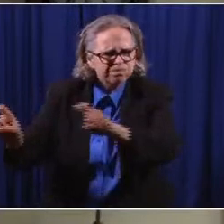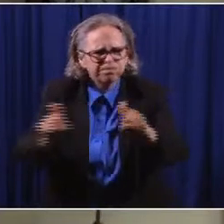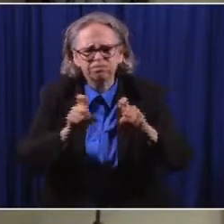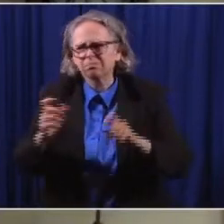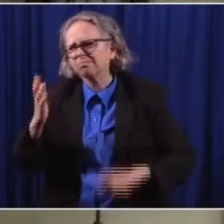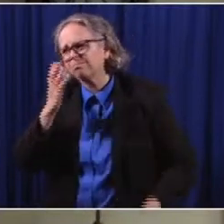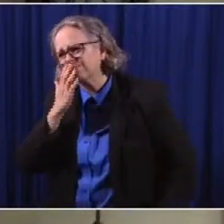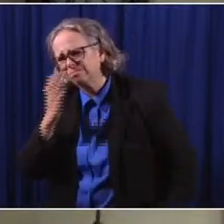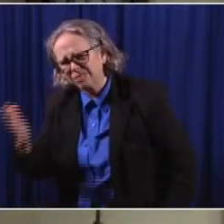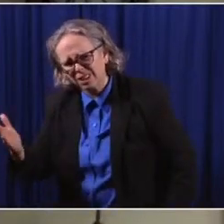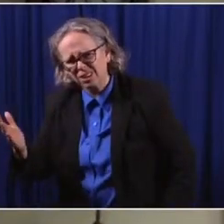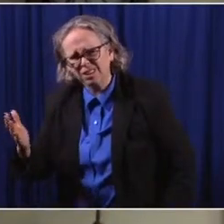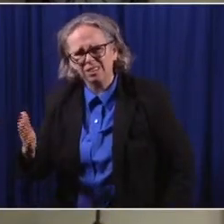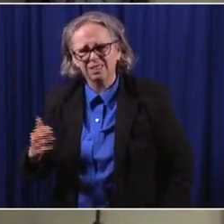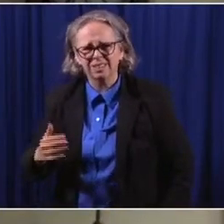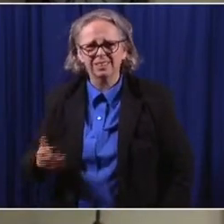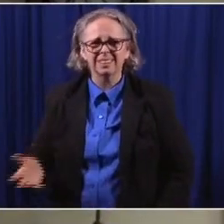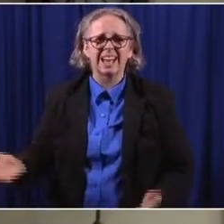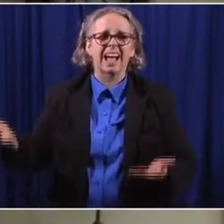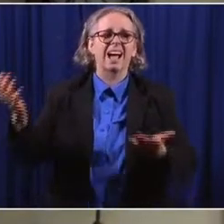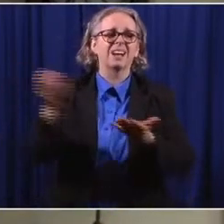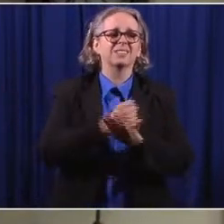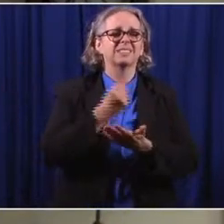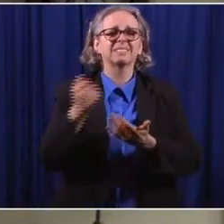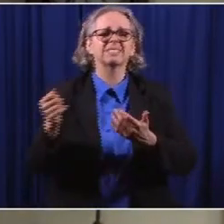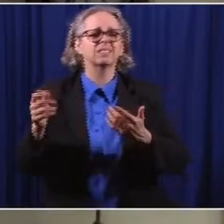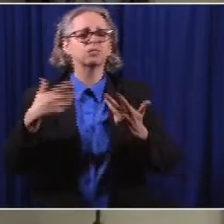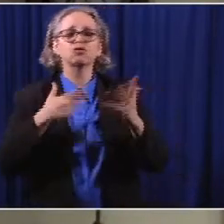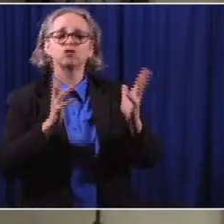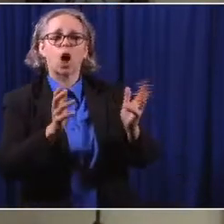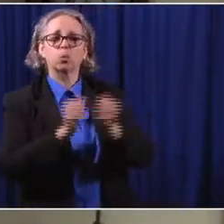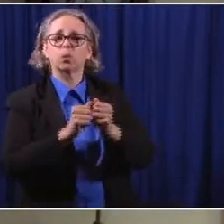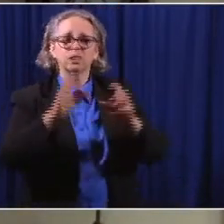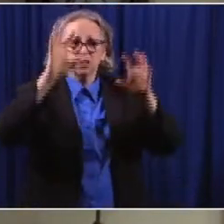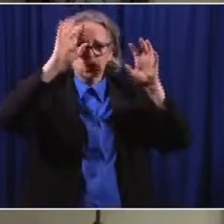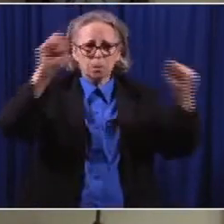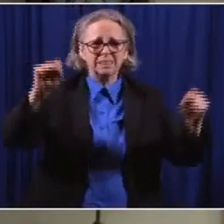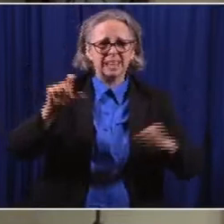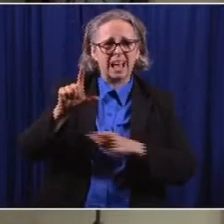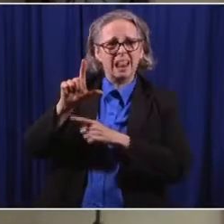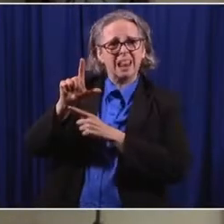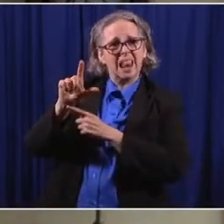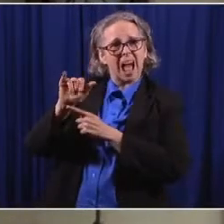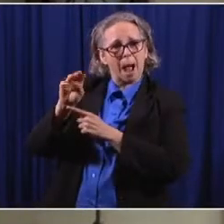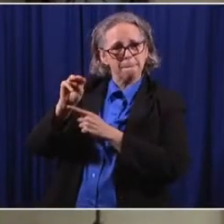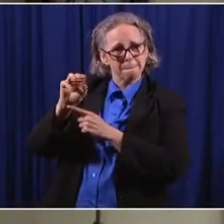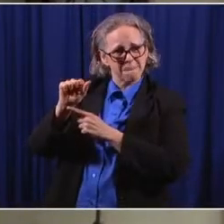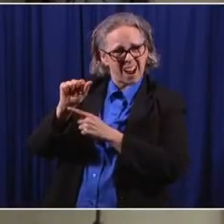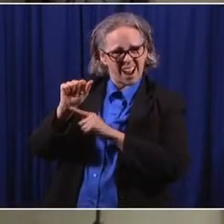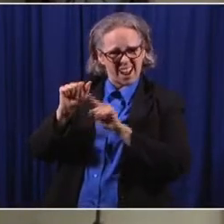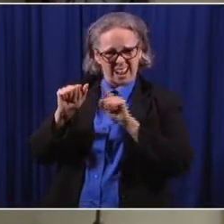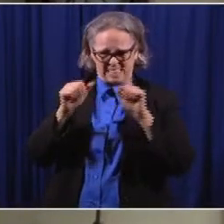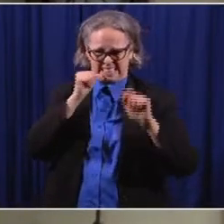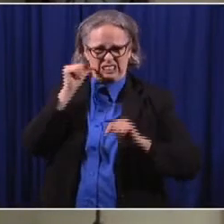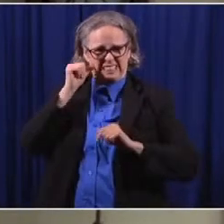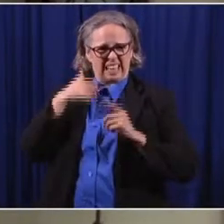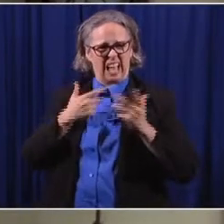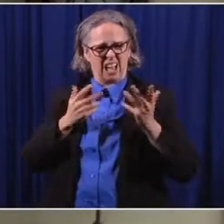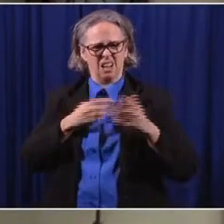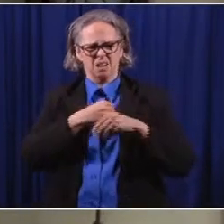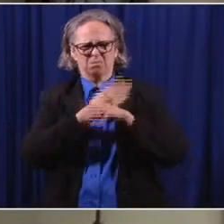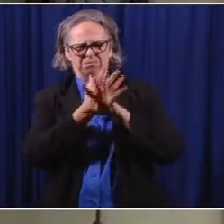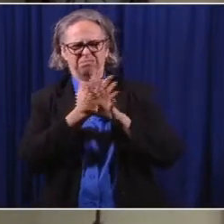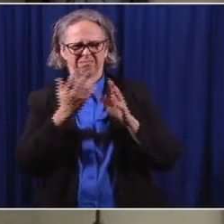true. I had the opportunity to talk to the superintendent in Lima yesterday, and K through 12.